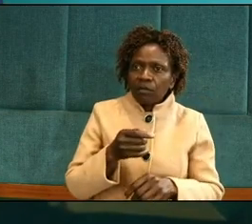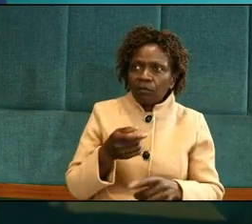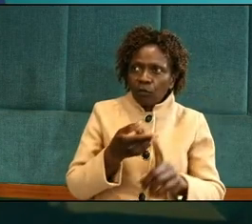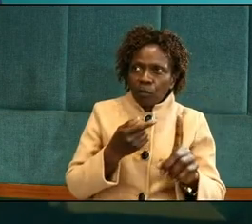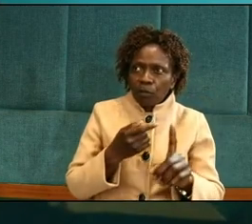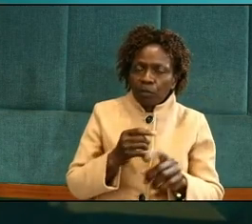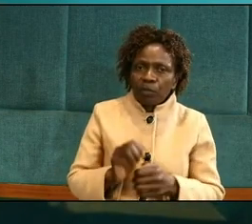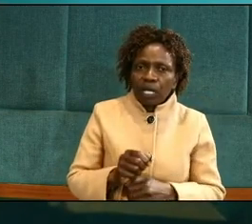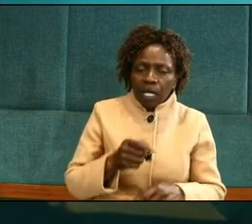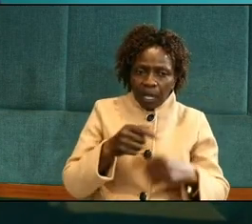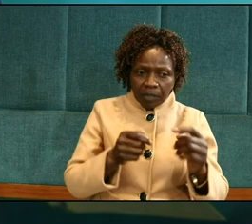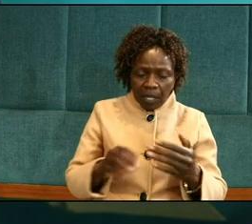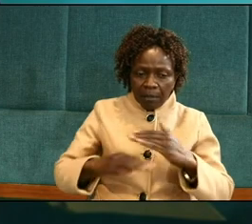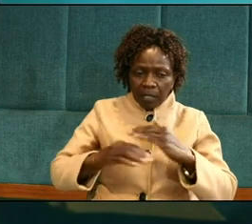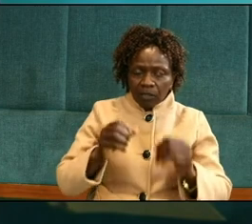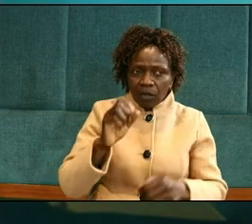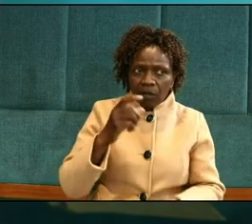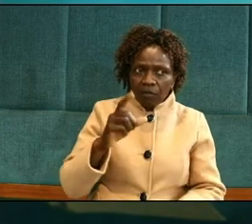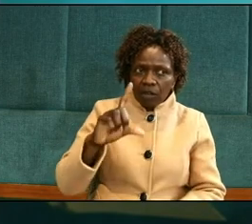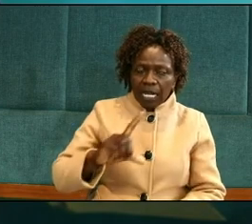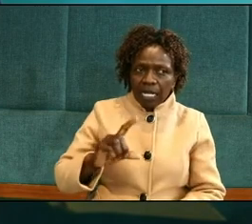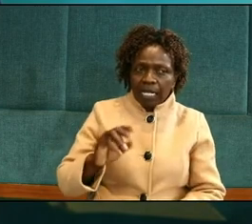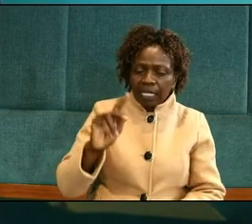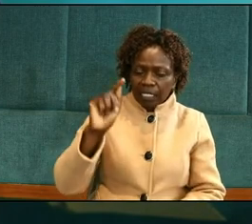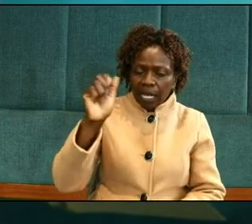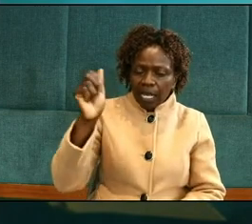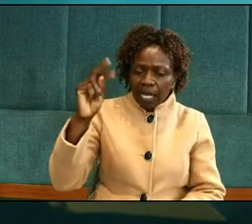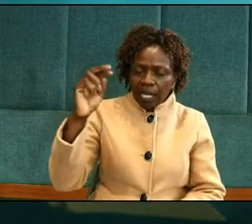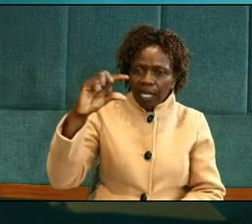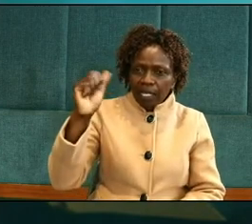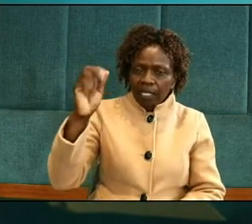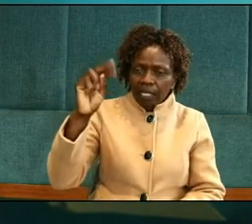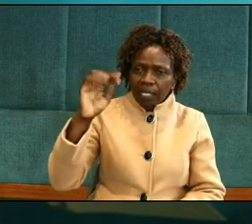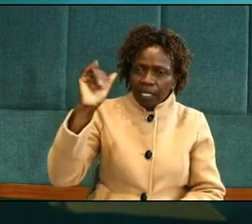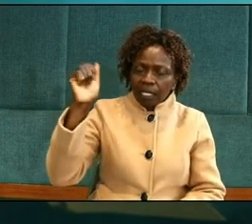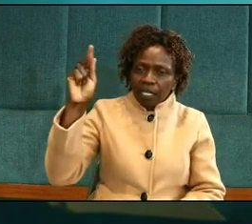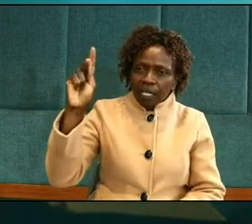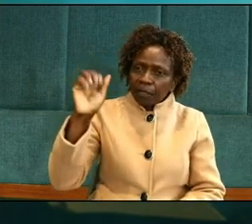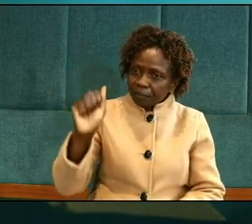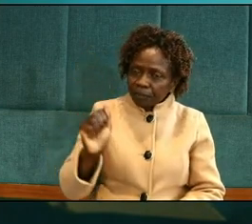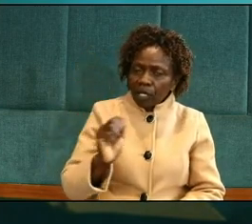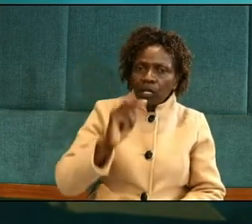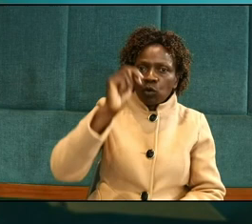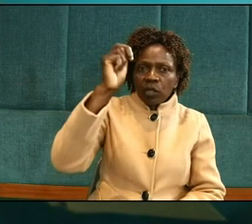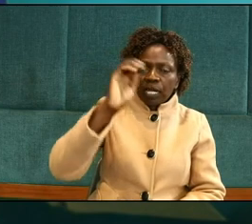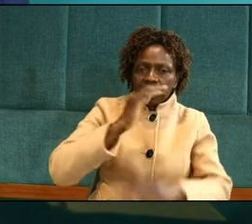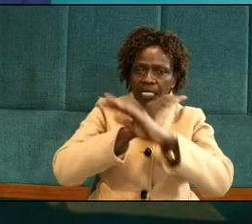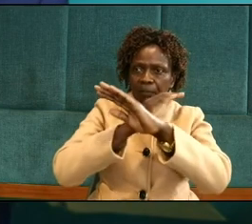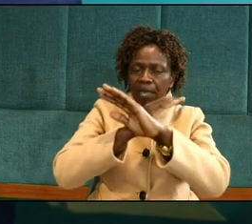of Lake Tanganyika in Mpulungu, northern Zambia. And so